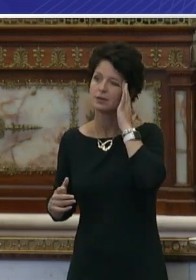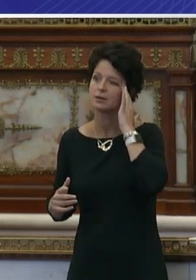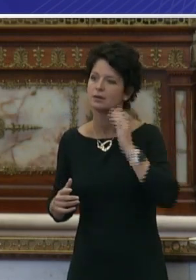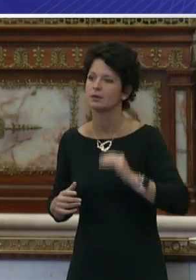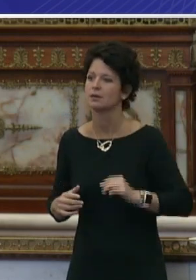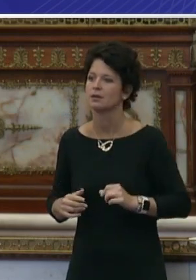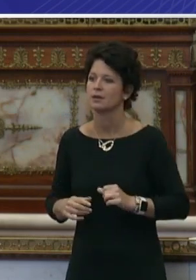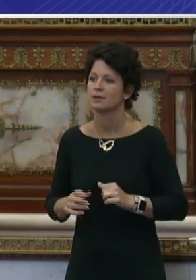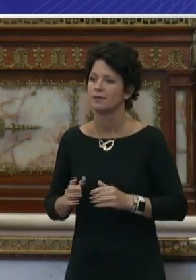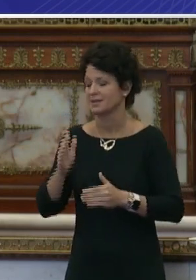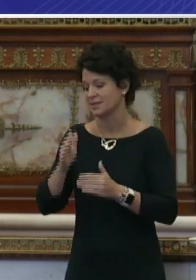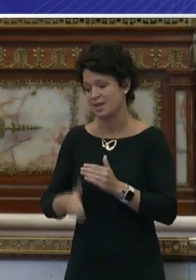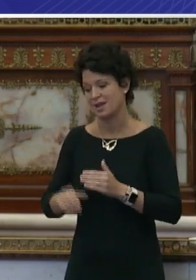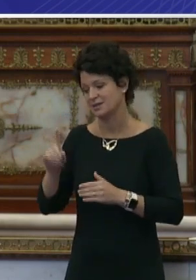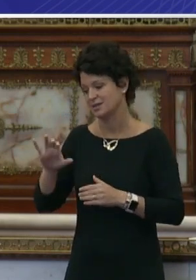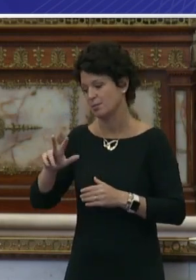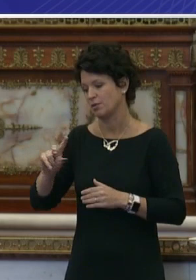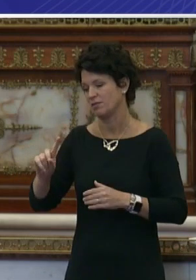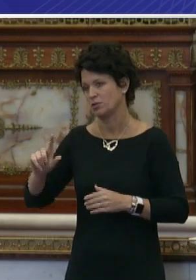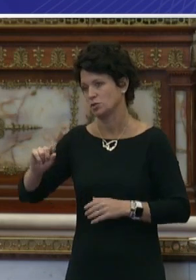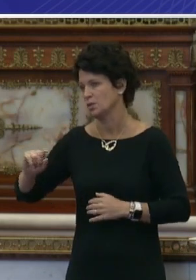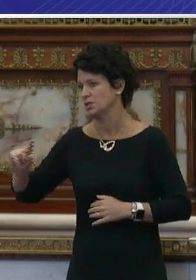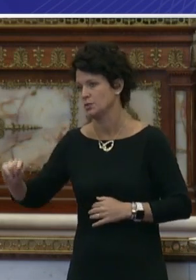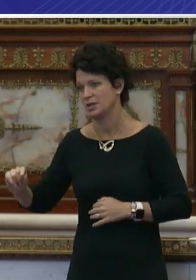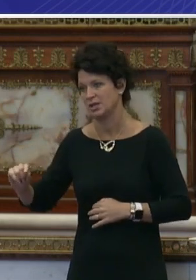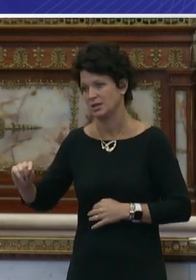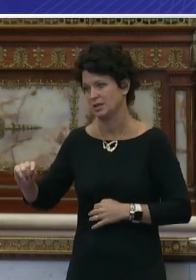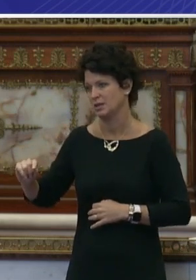So that's the end of it. In December 31st, 2020, the